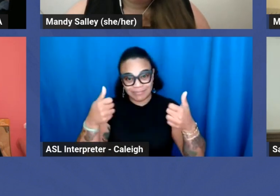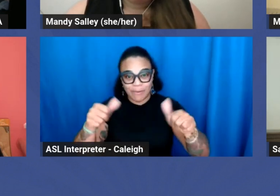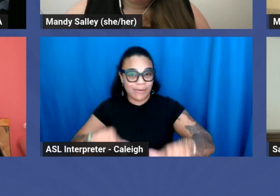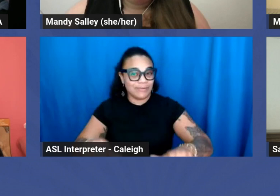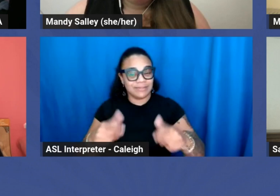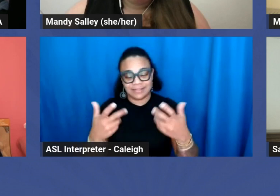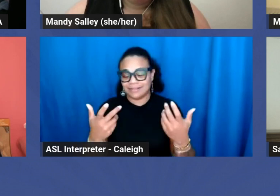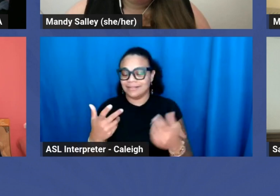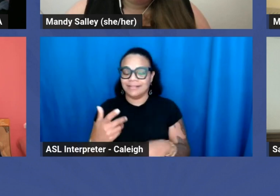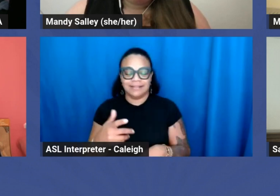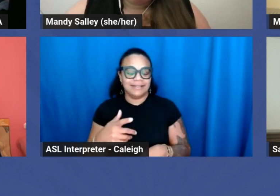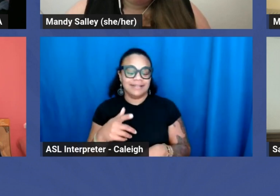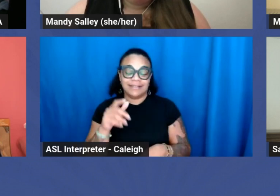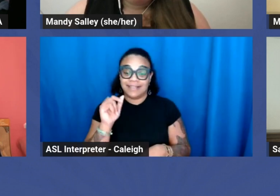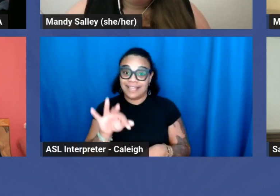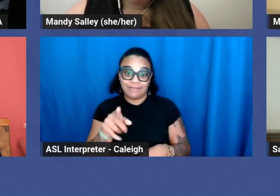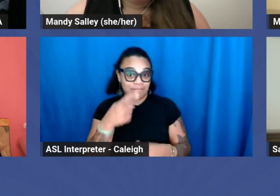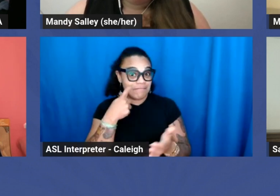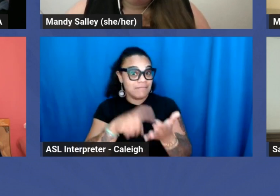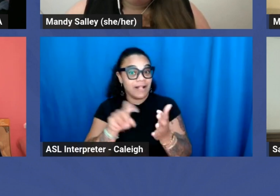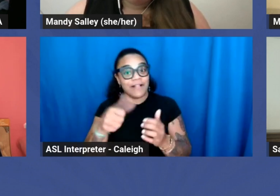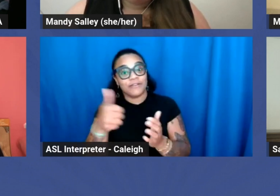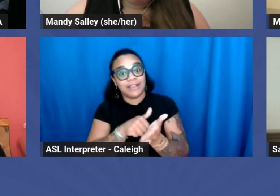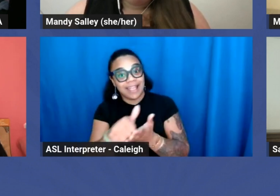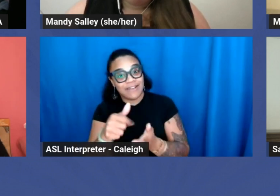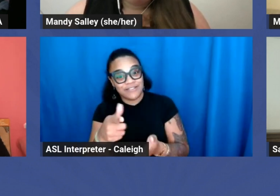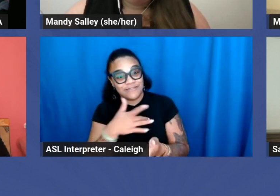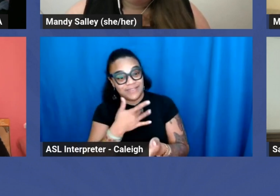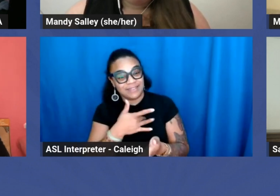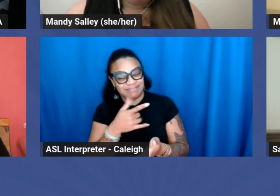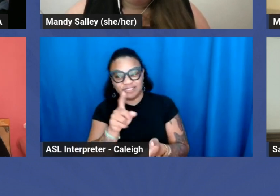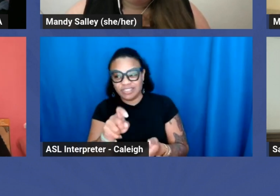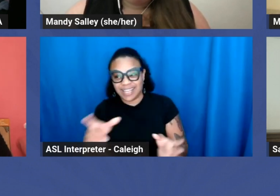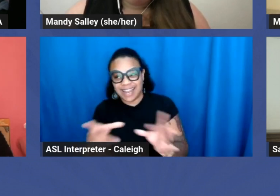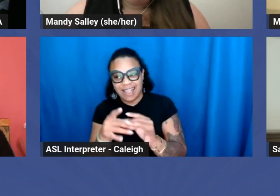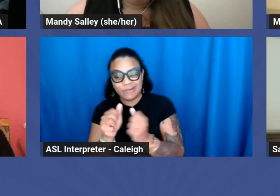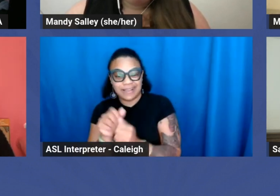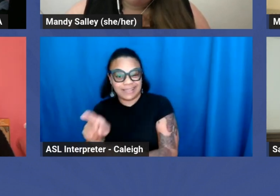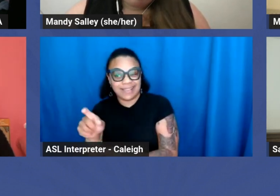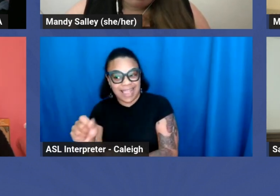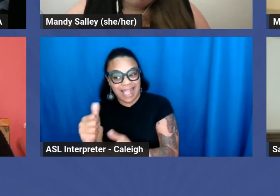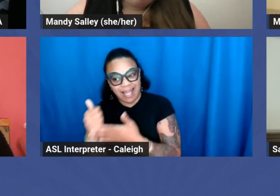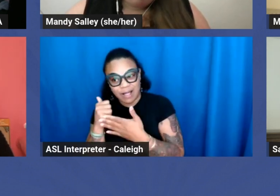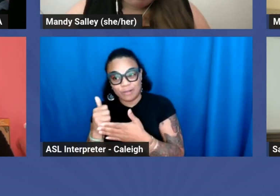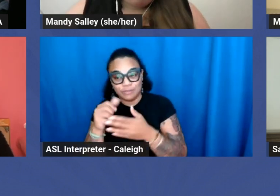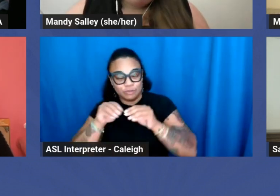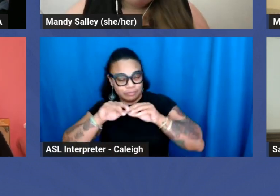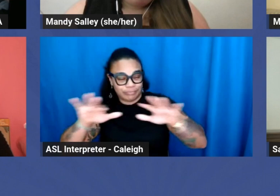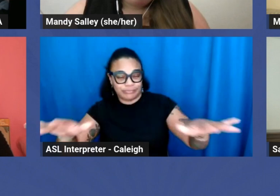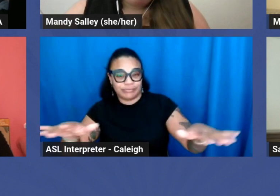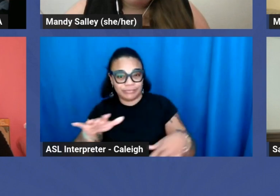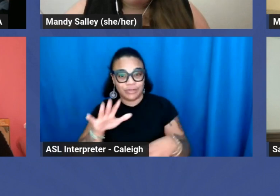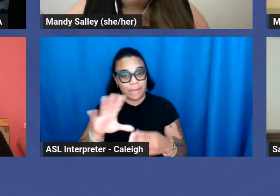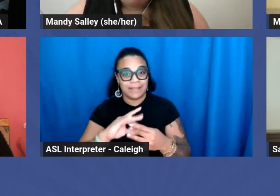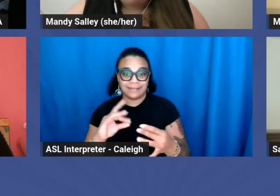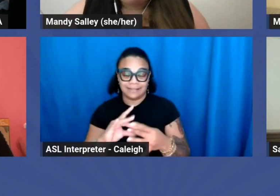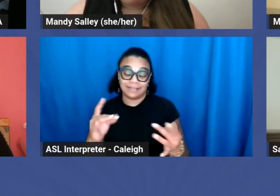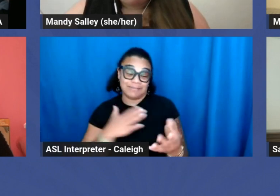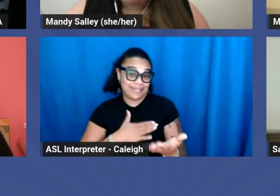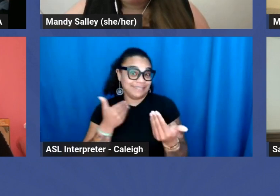that extent, if you know any other account that you feel you could connect with and can help you amplify, please